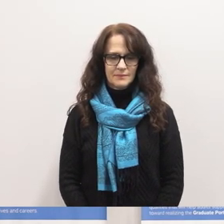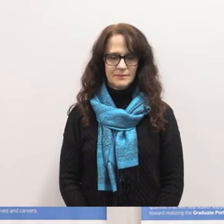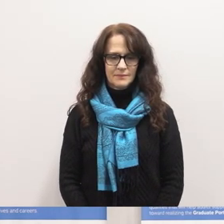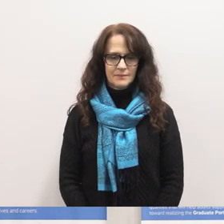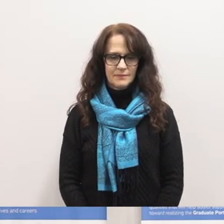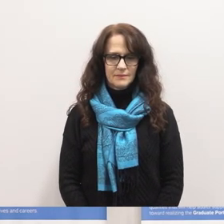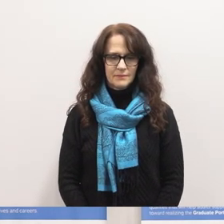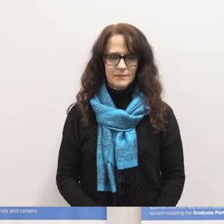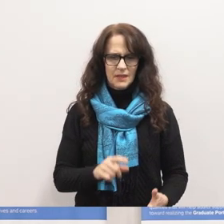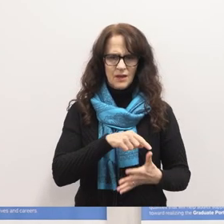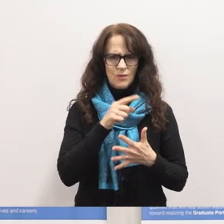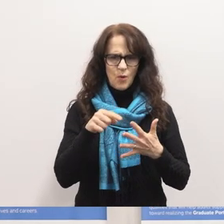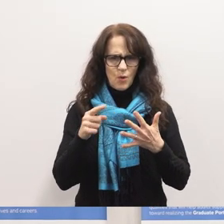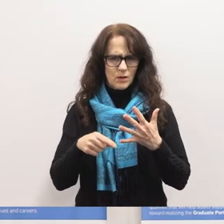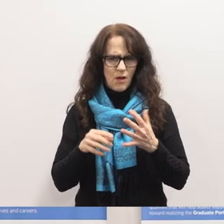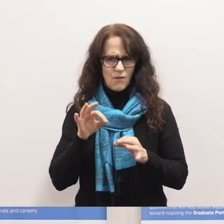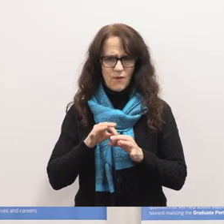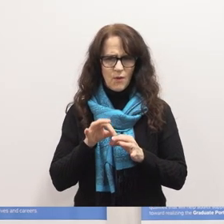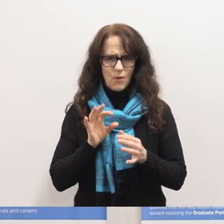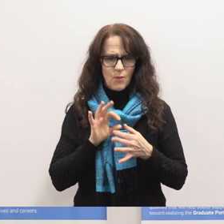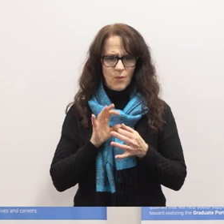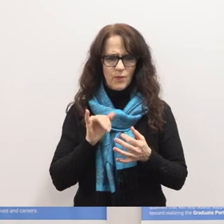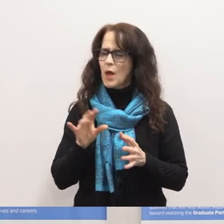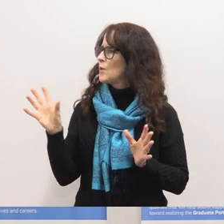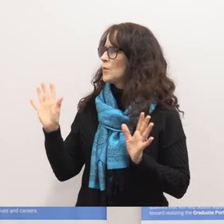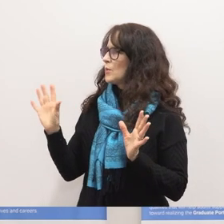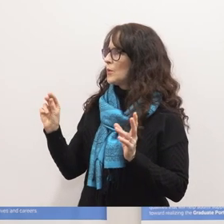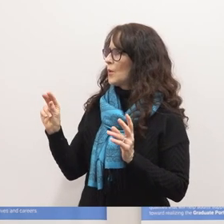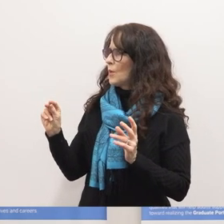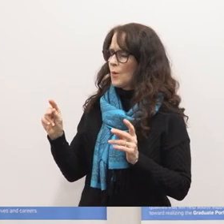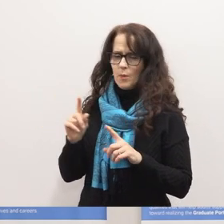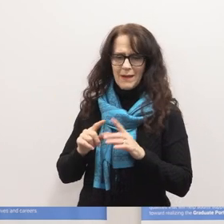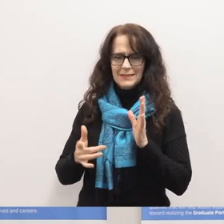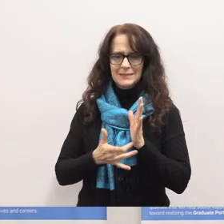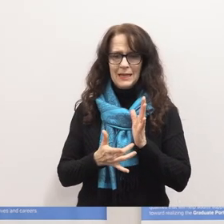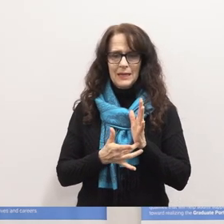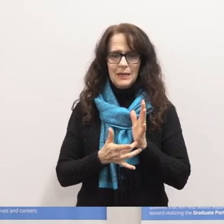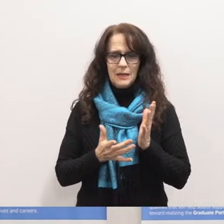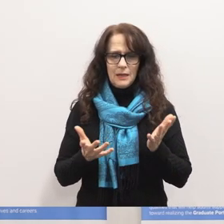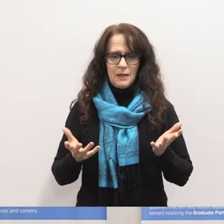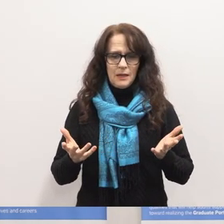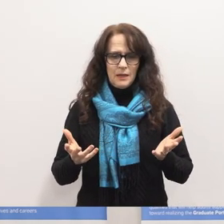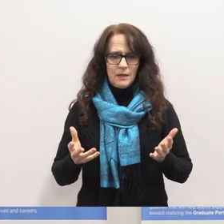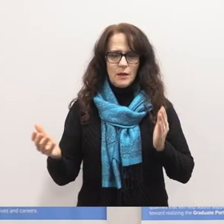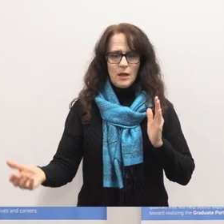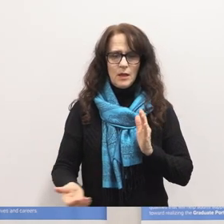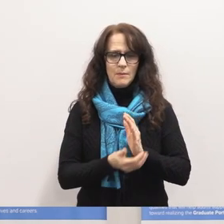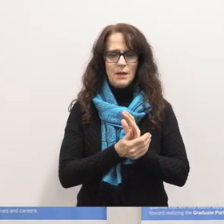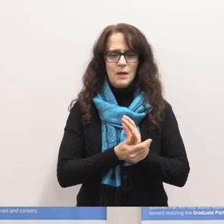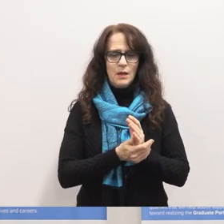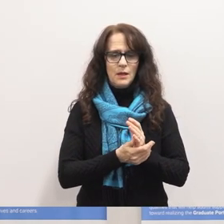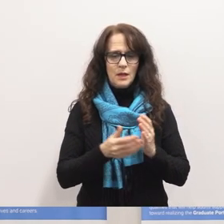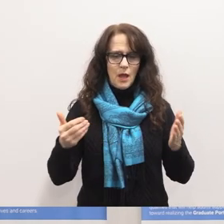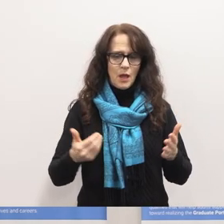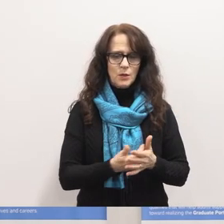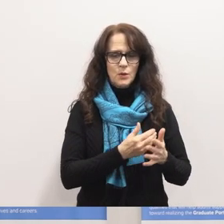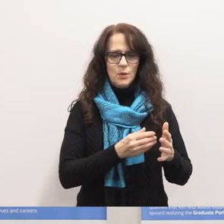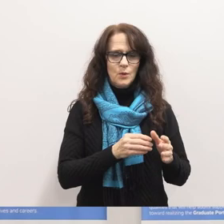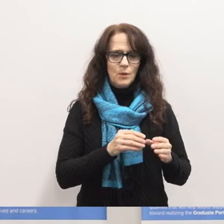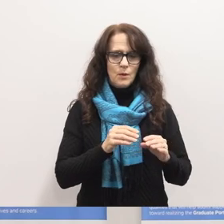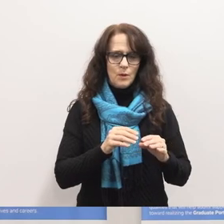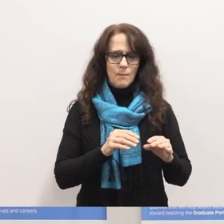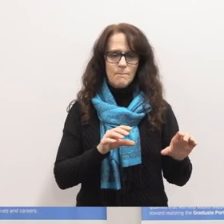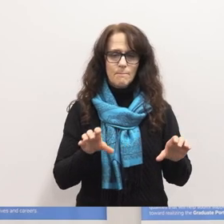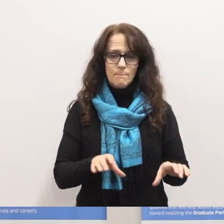we don't need a roll call vote on this one, do we? You don't, but technically, maybe. Since you made the amendment, you need a new motion and a new second based on